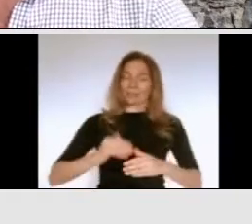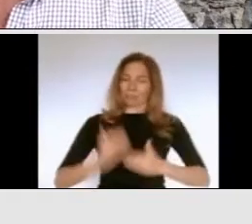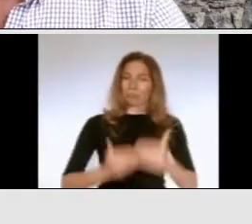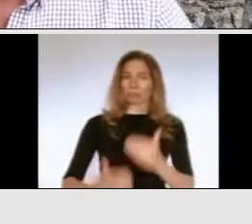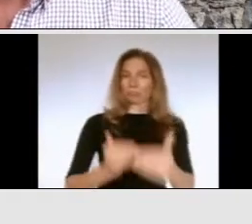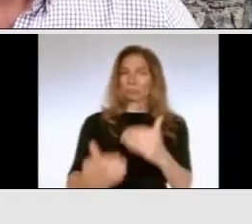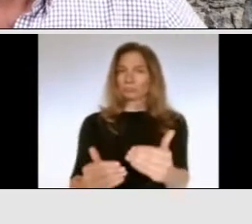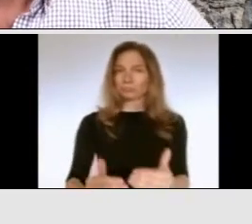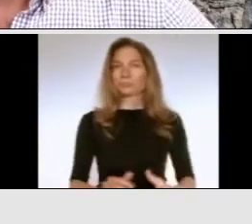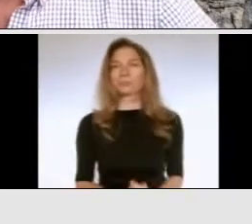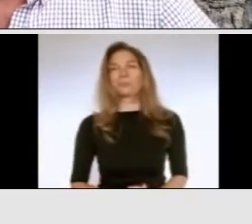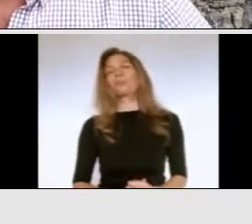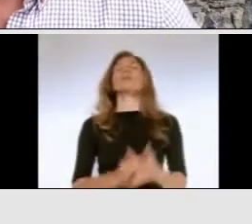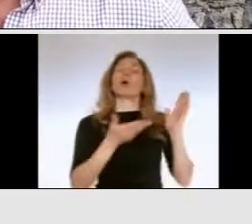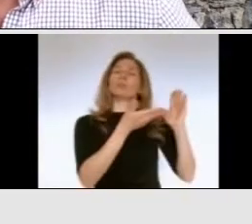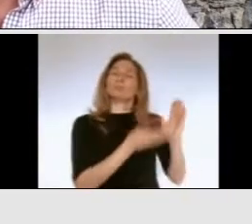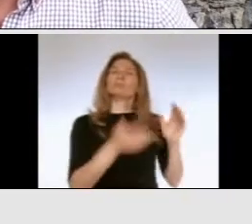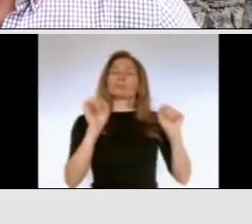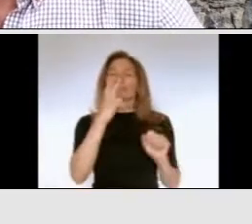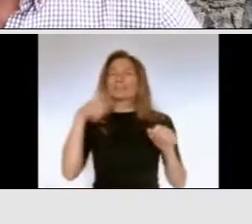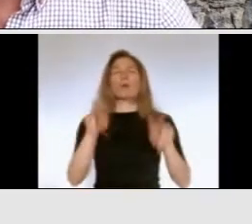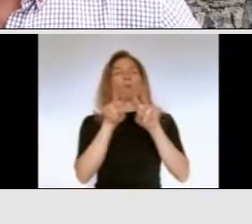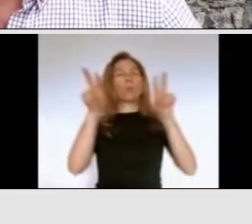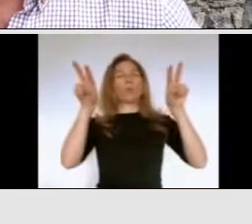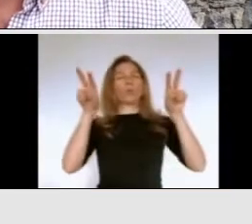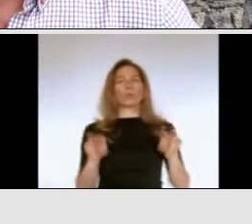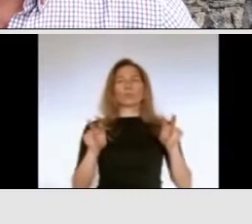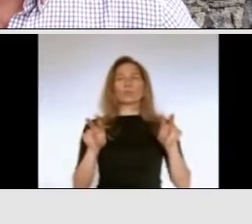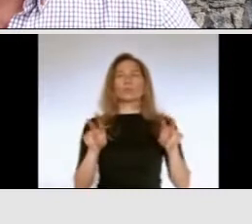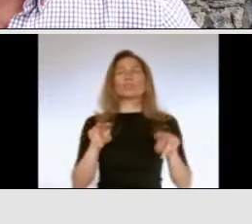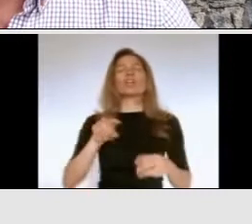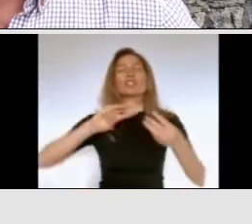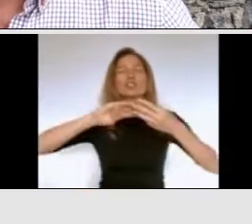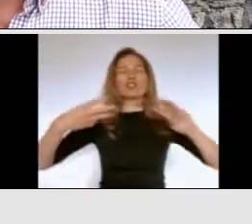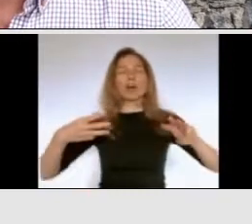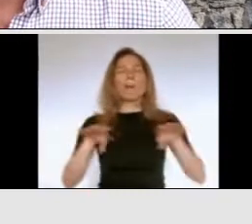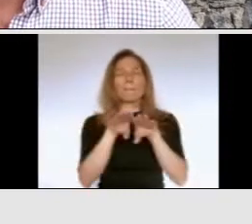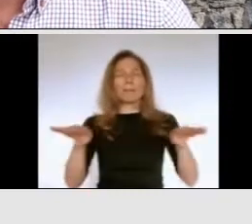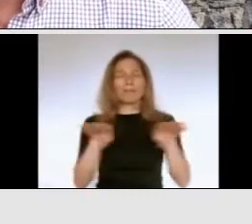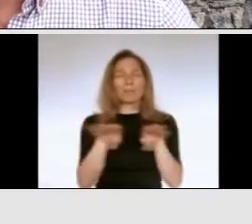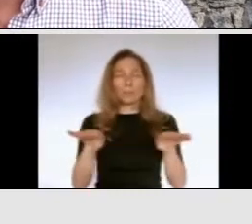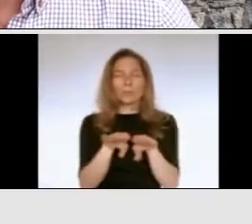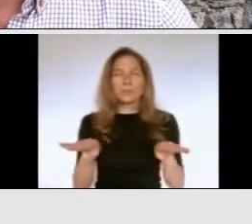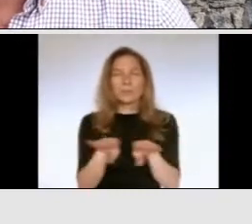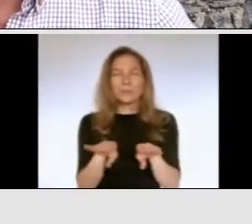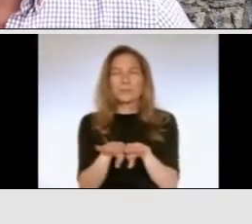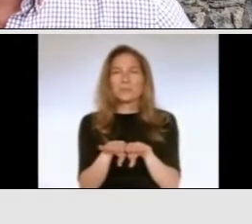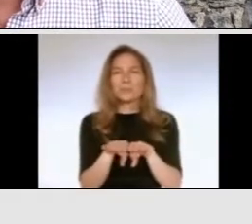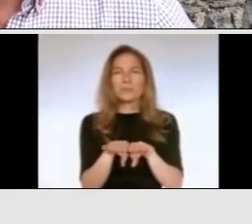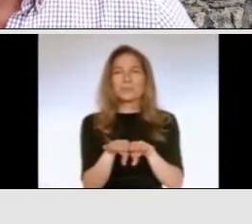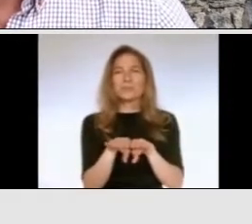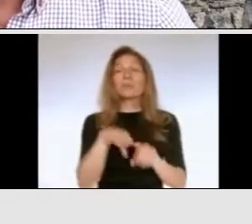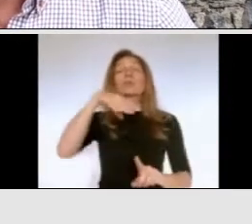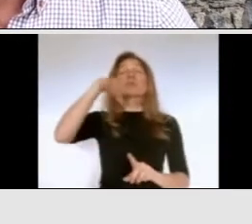So again, as an overview, you can see here that we're looking at the Shapes platform bringing